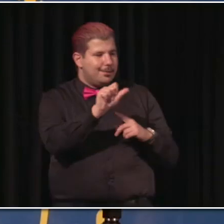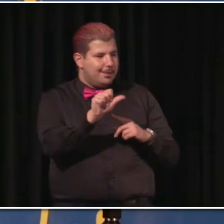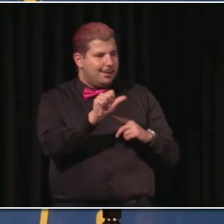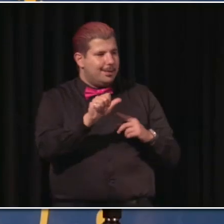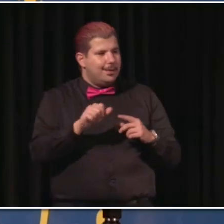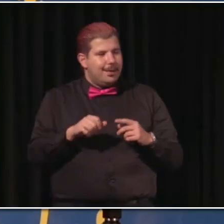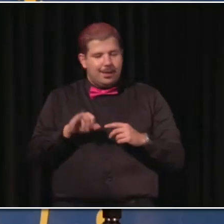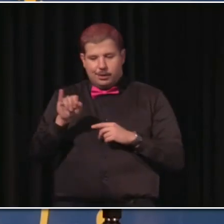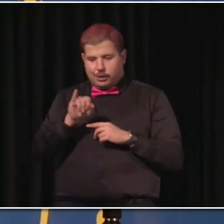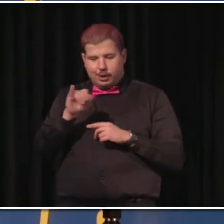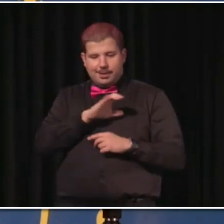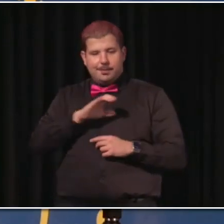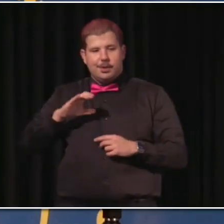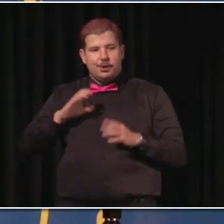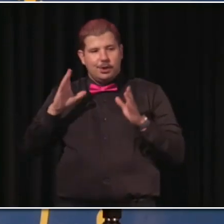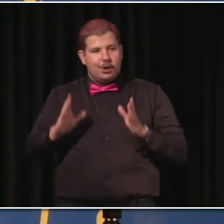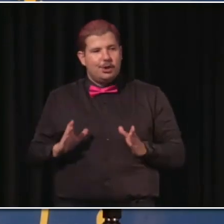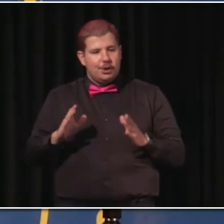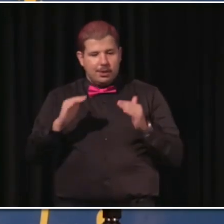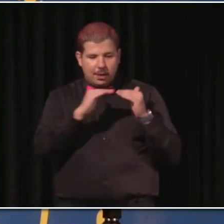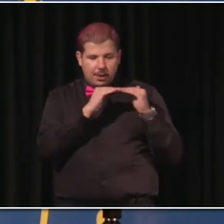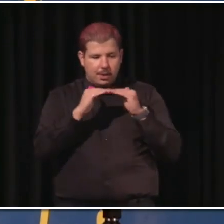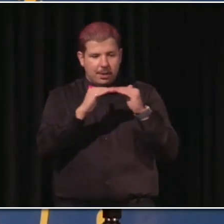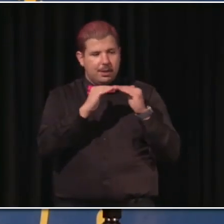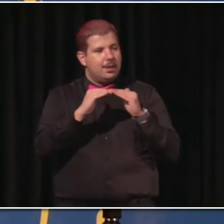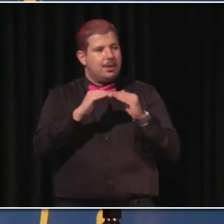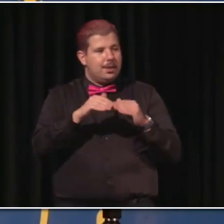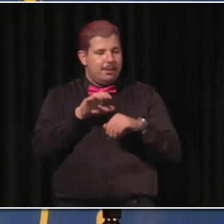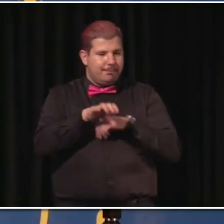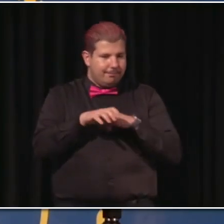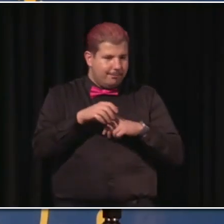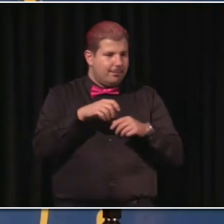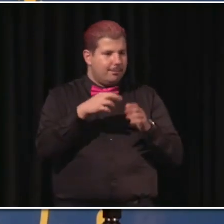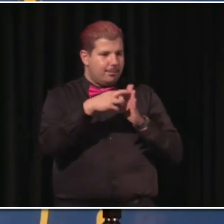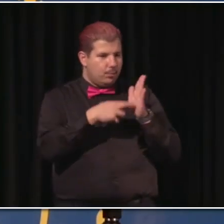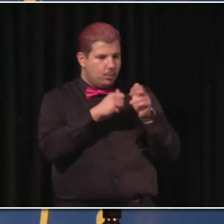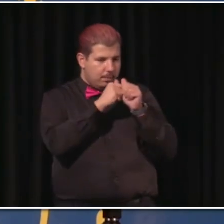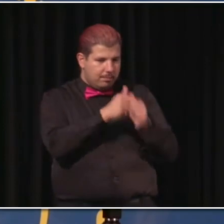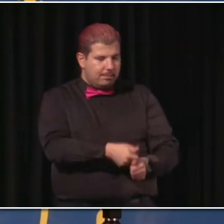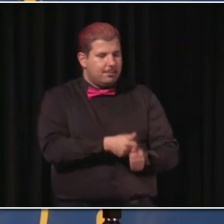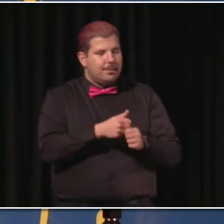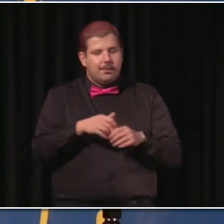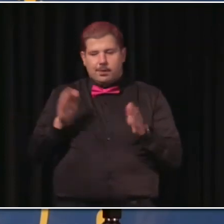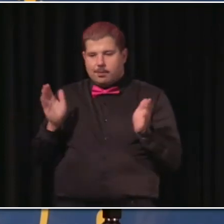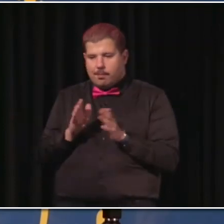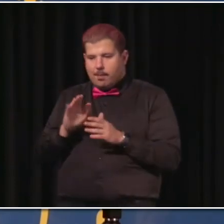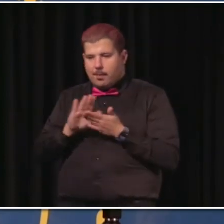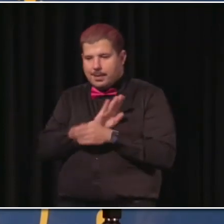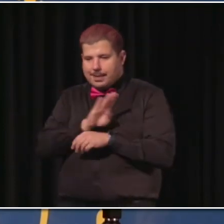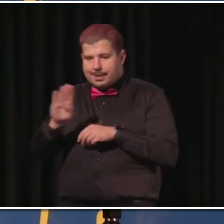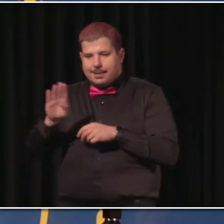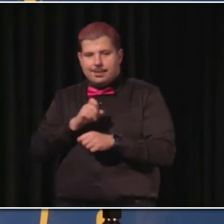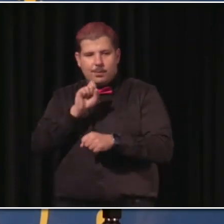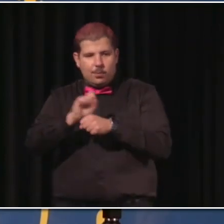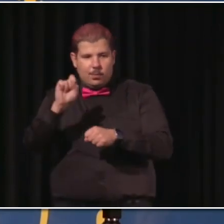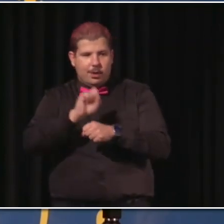to enforce the rules and level the playing field for small businesses and working families.